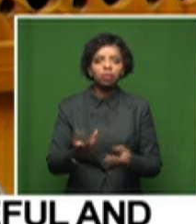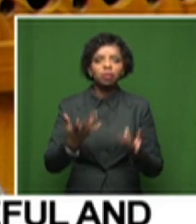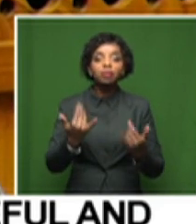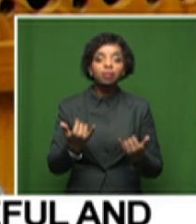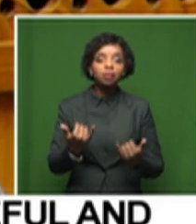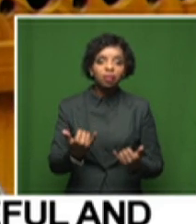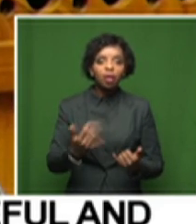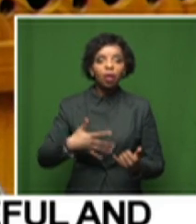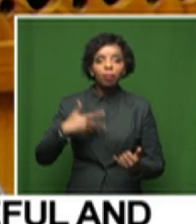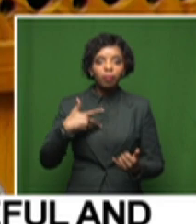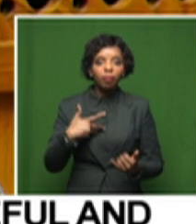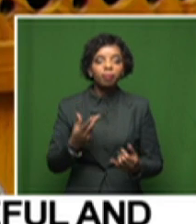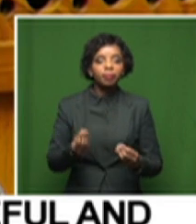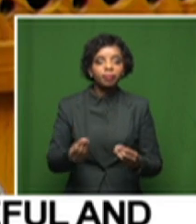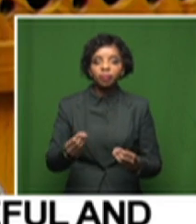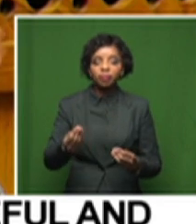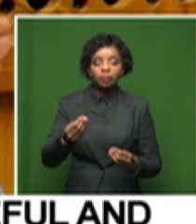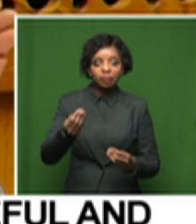to investment.